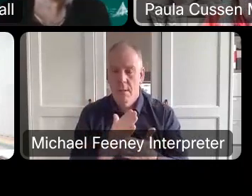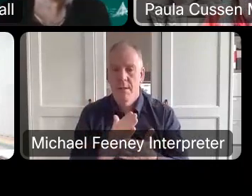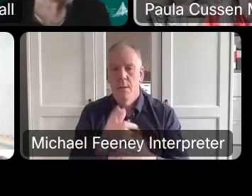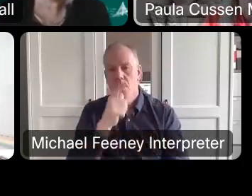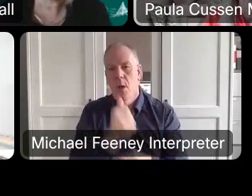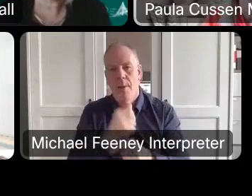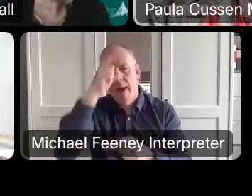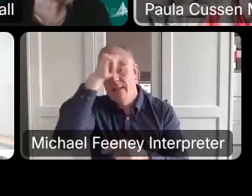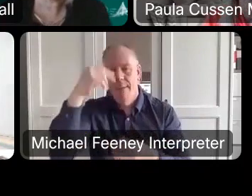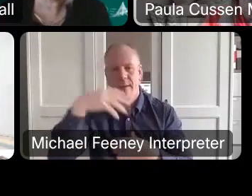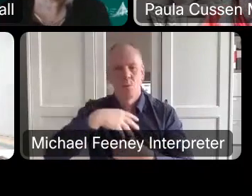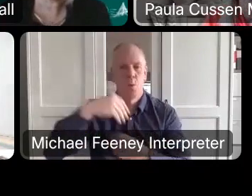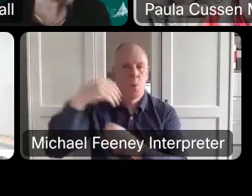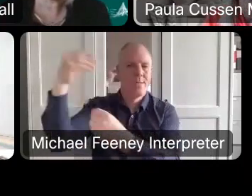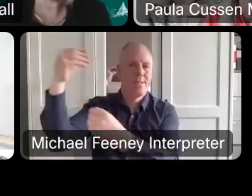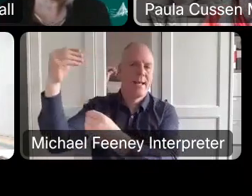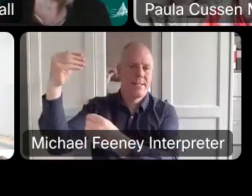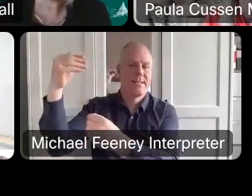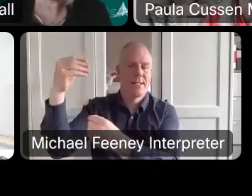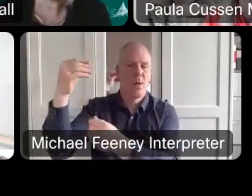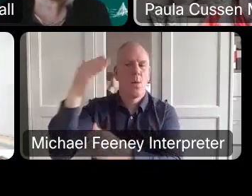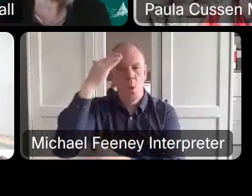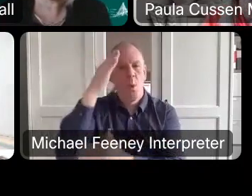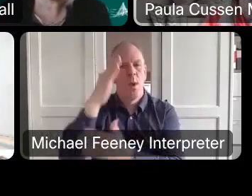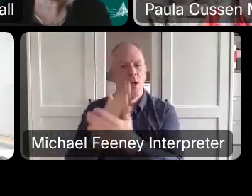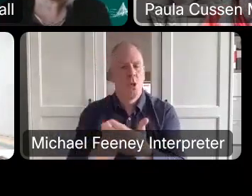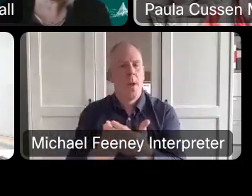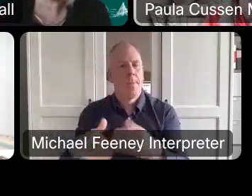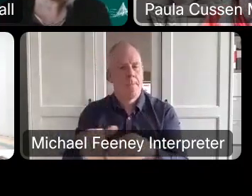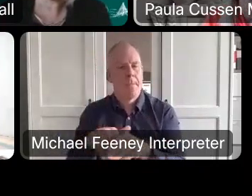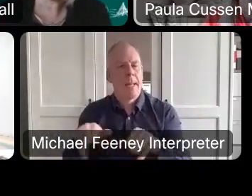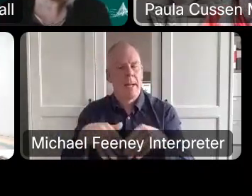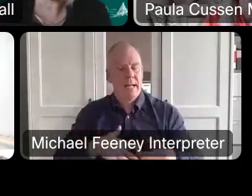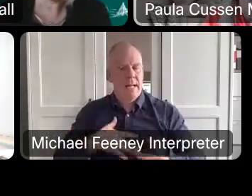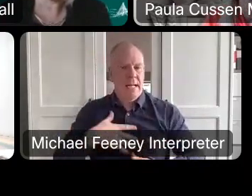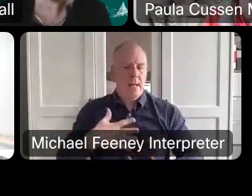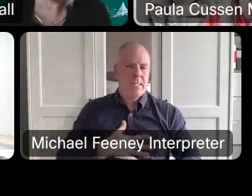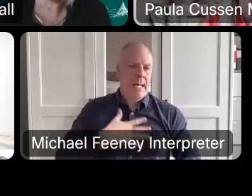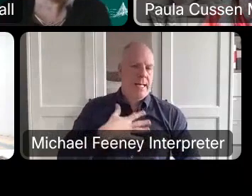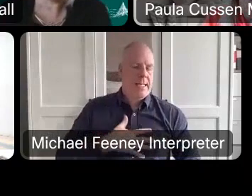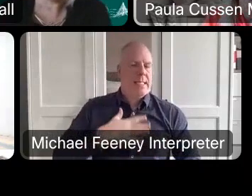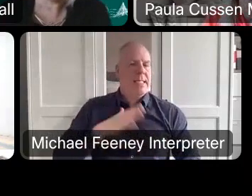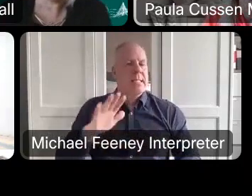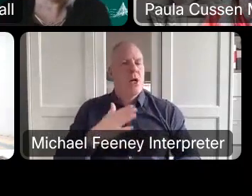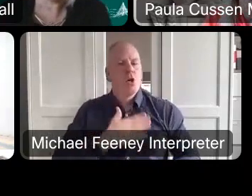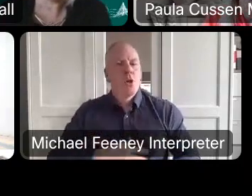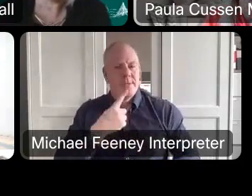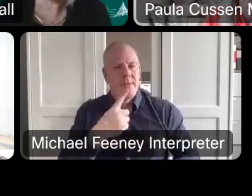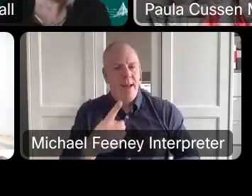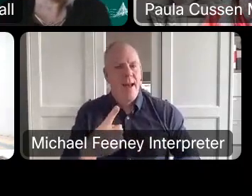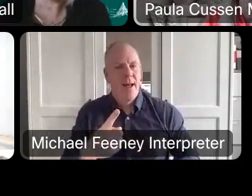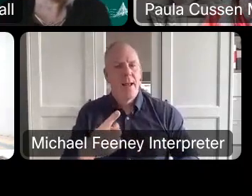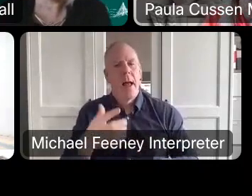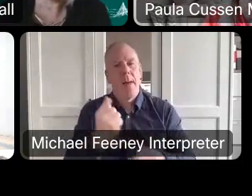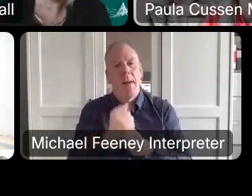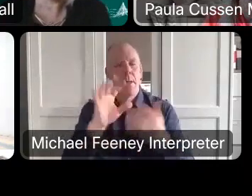an example of suicide, which we know that some participants might find upsetting, and just to say that the section will take about 10 minutes,